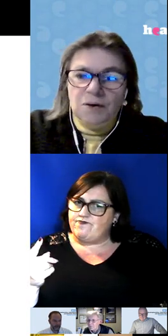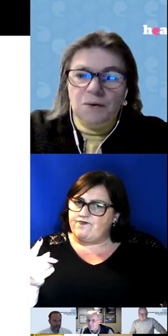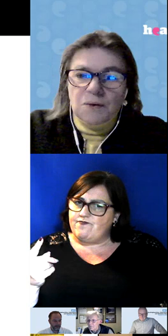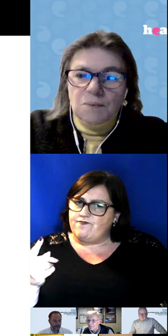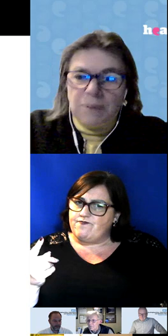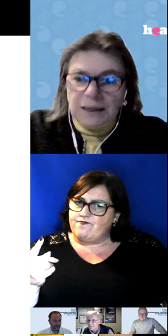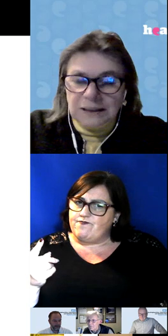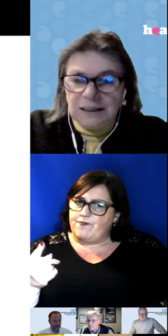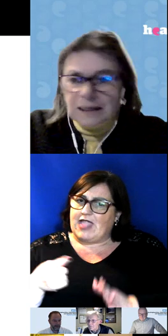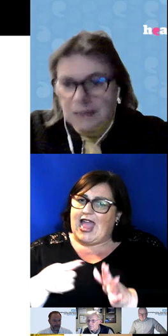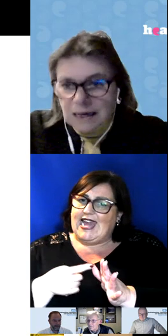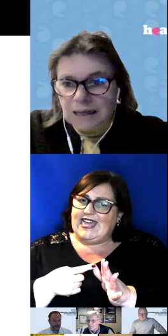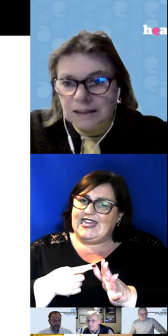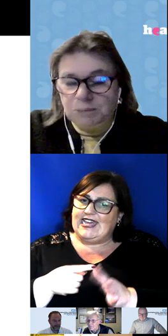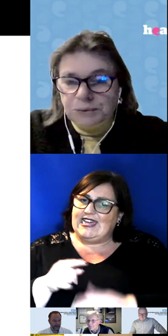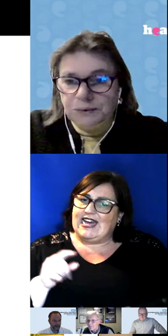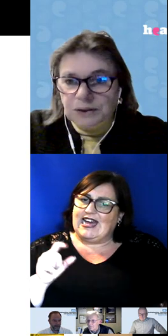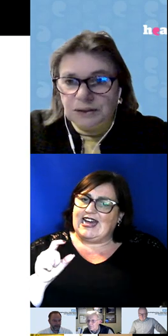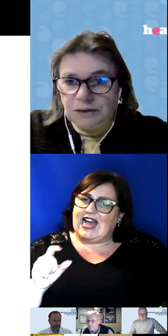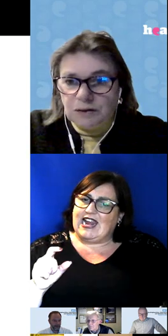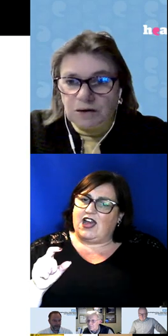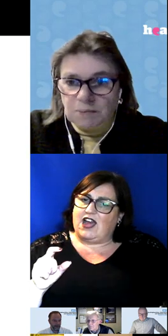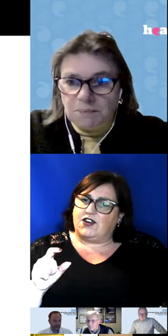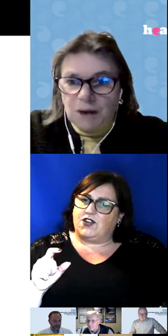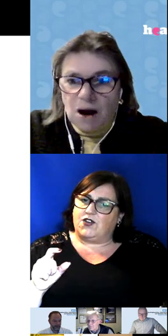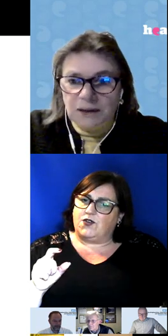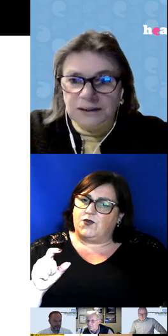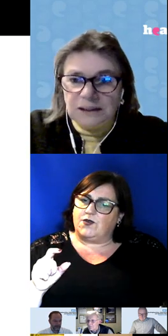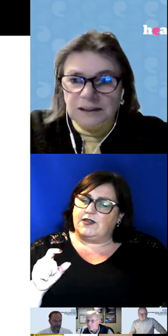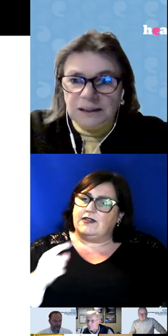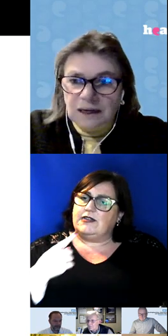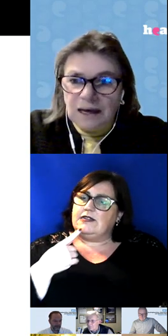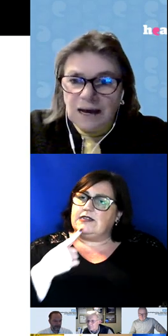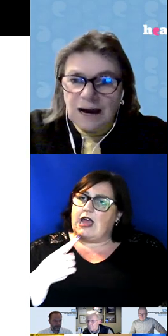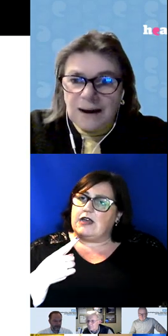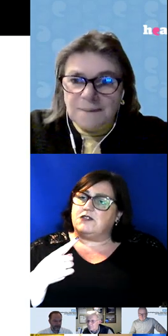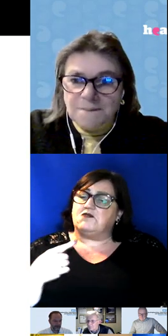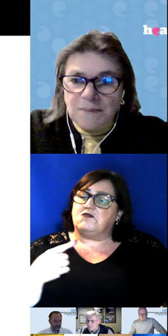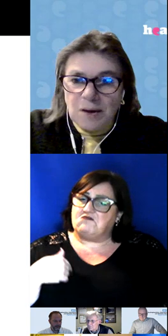Kalyanu, who basically supports the document but asks